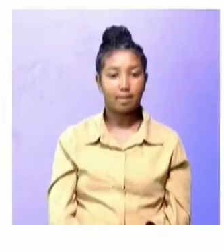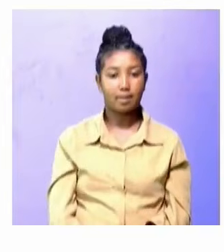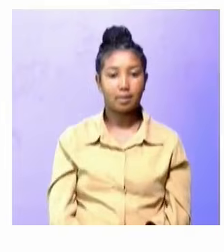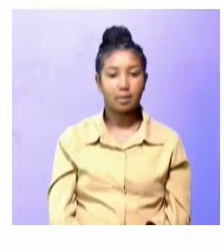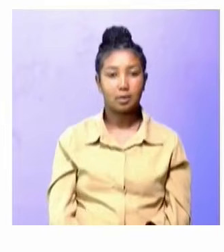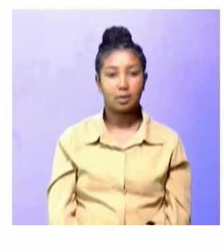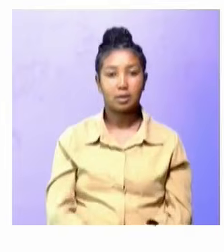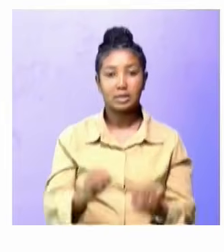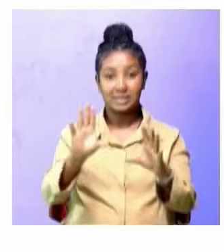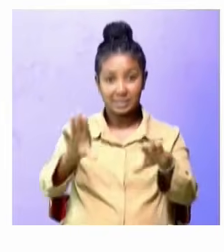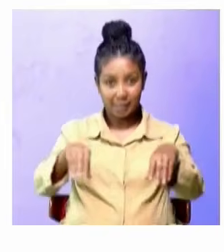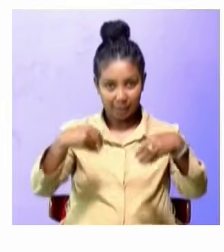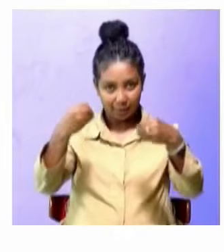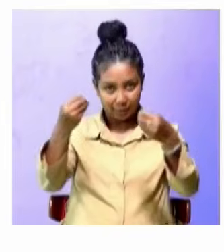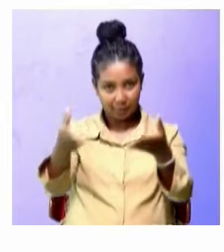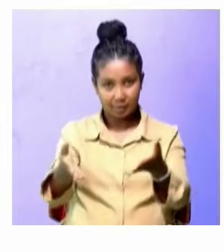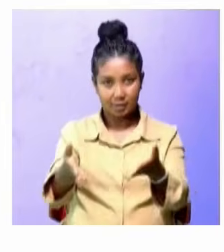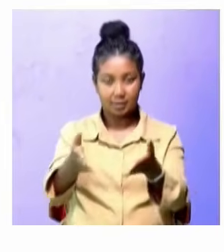the given